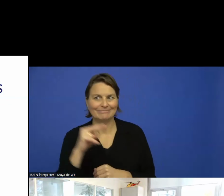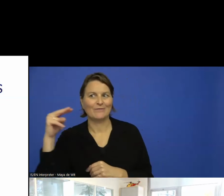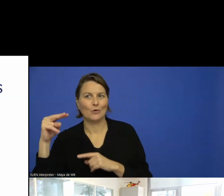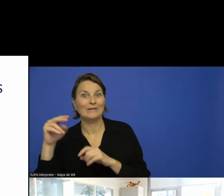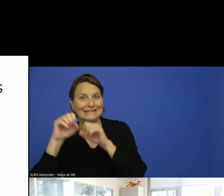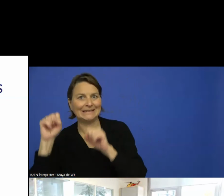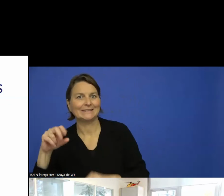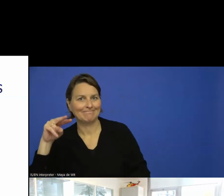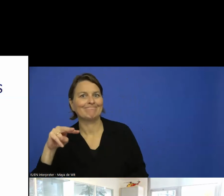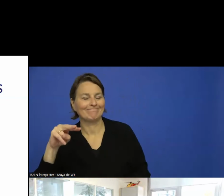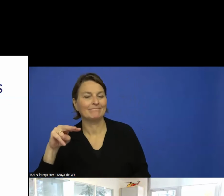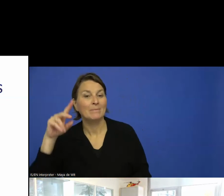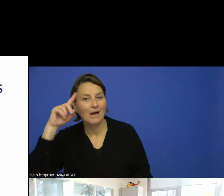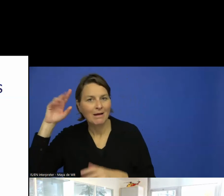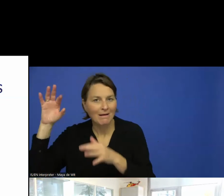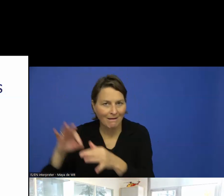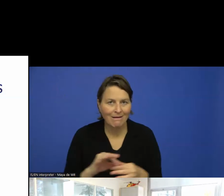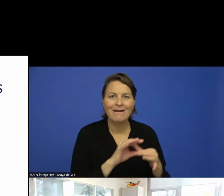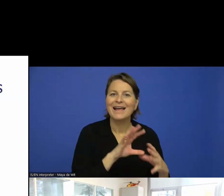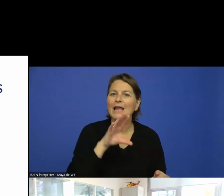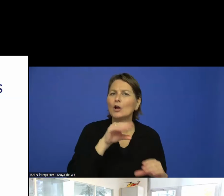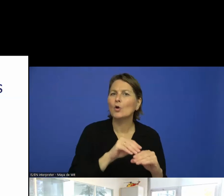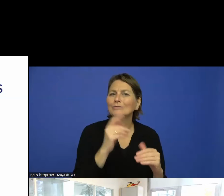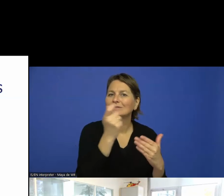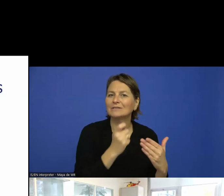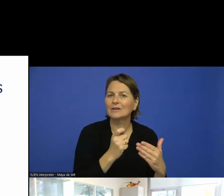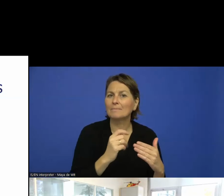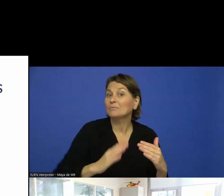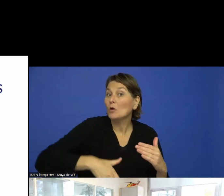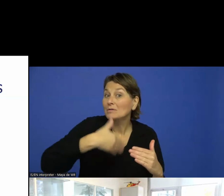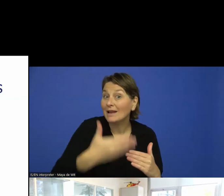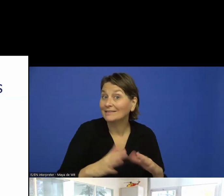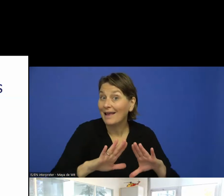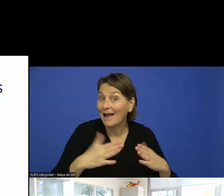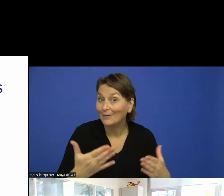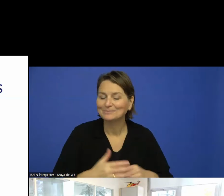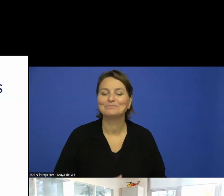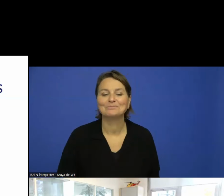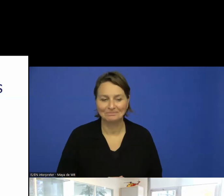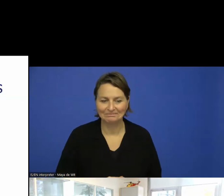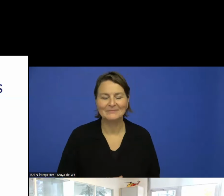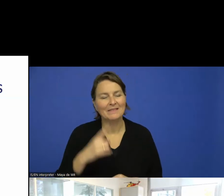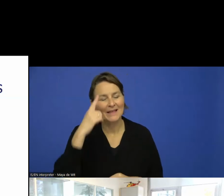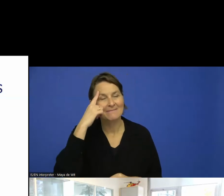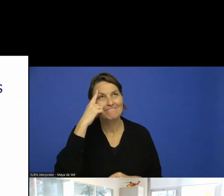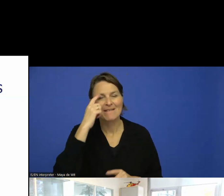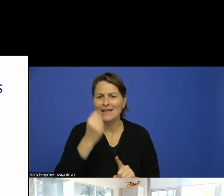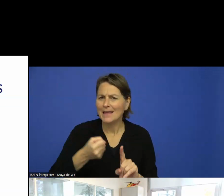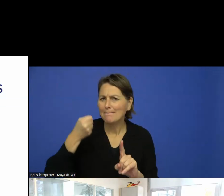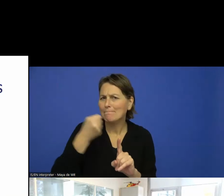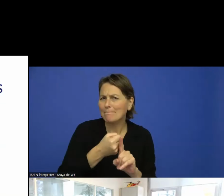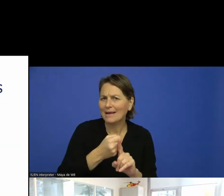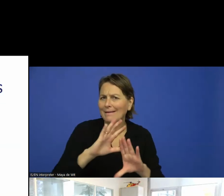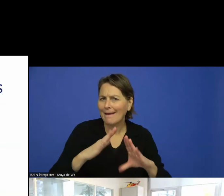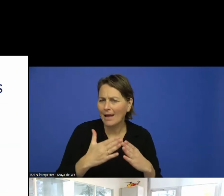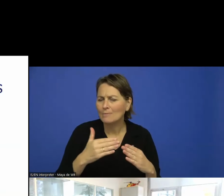on inclusive design. So where next? If we look at the impact, where we might want to go, we've been working